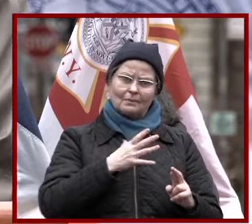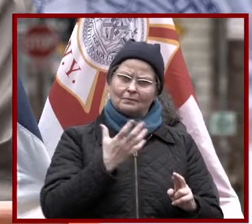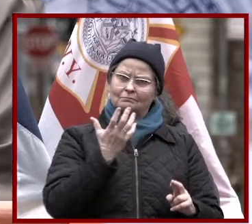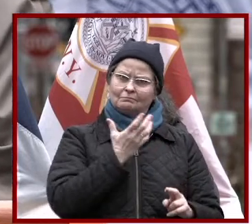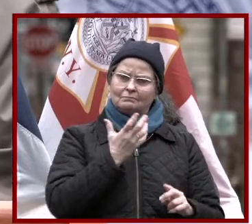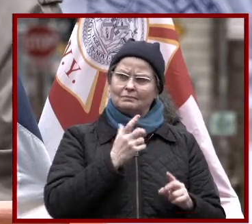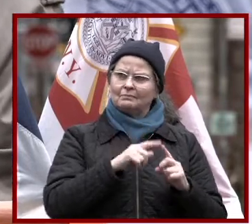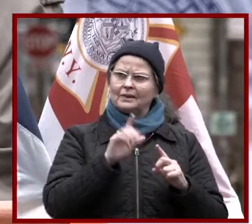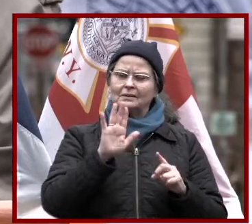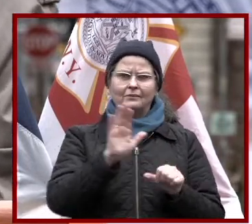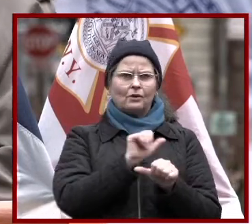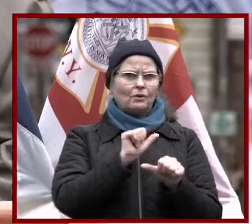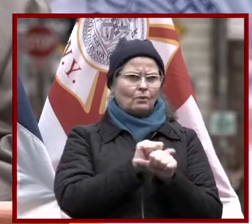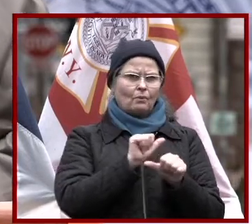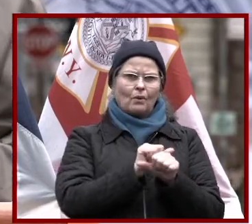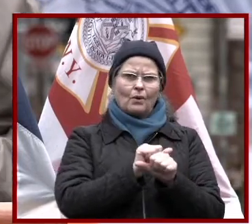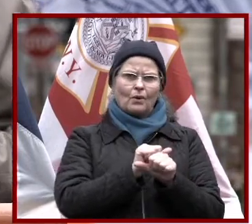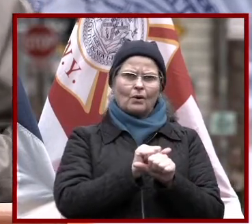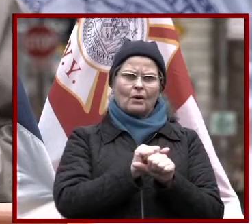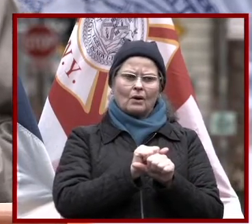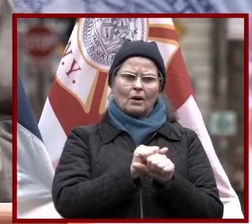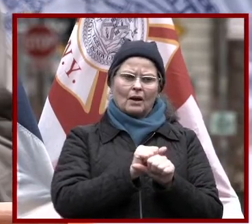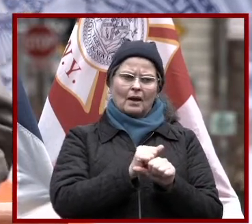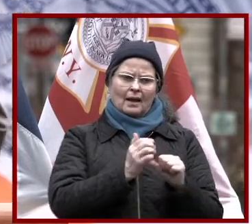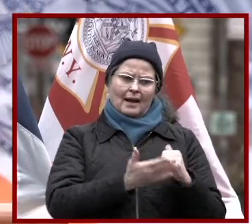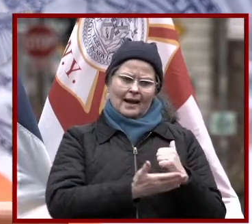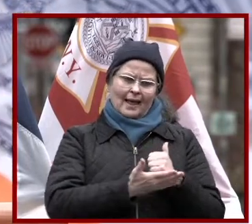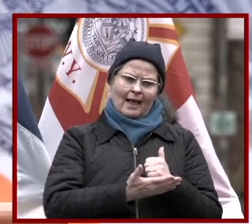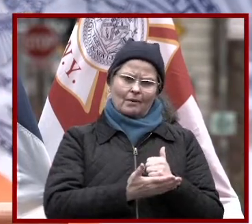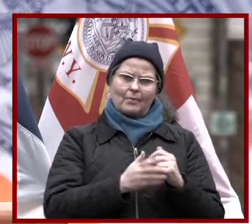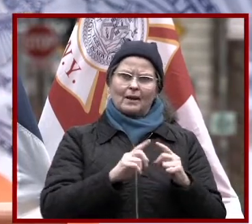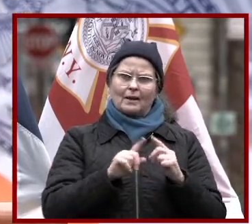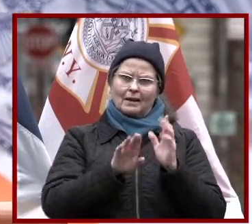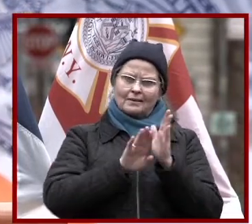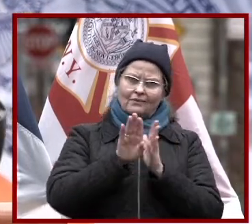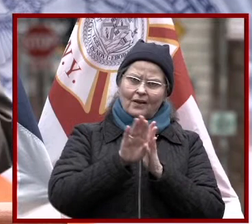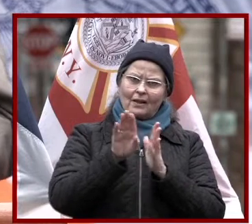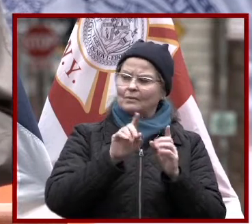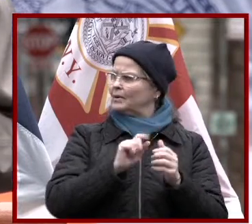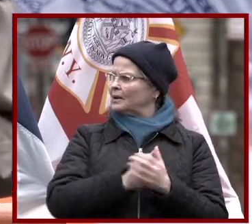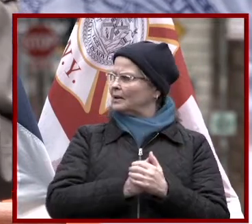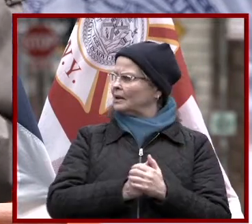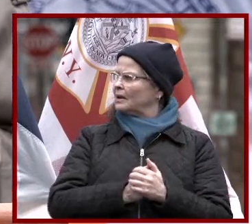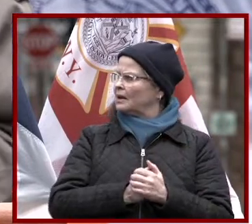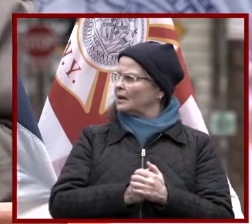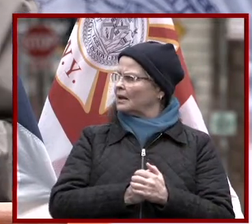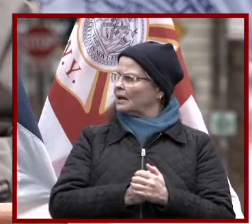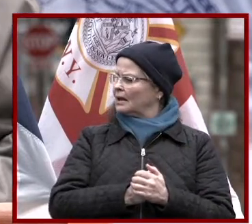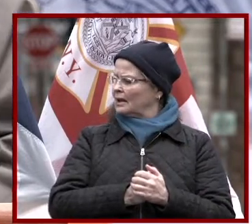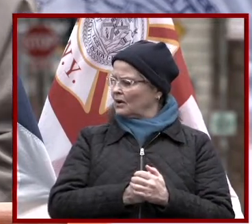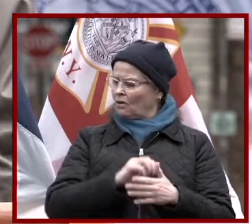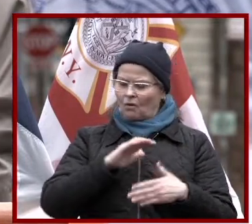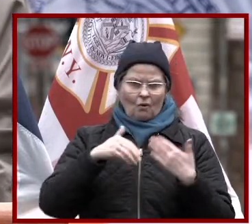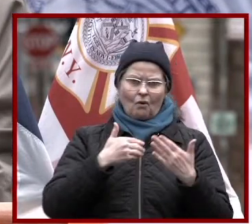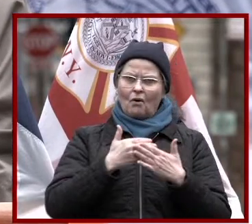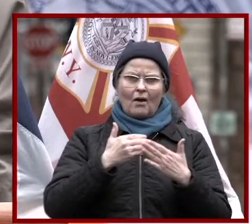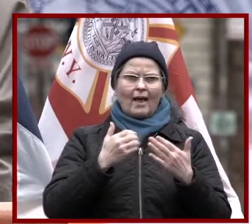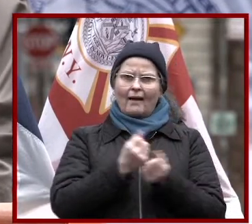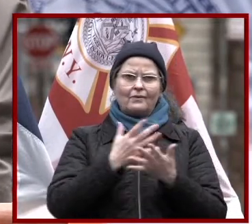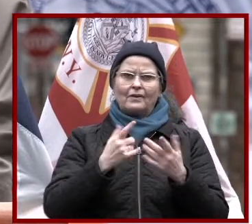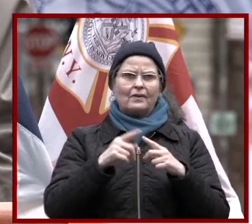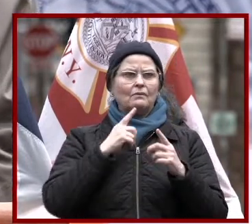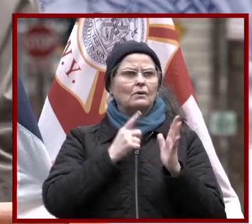and contribution that she has made in helping and developing and everything that we needed to do to